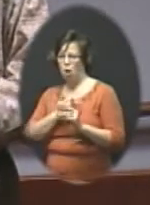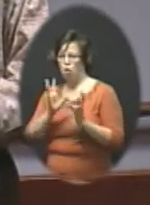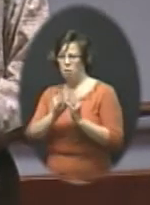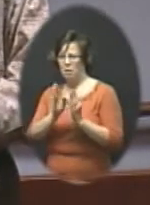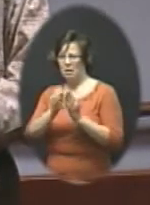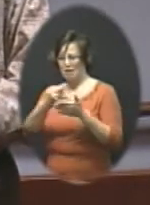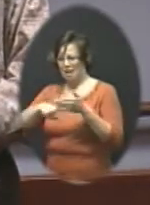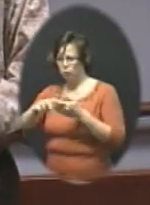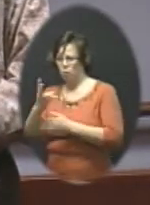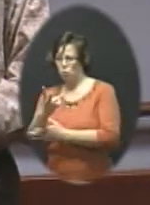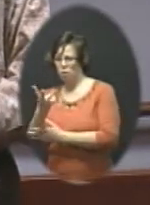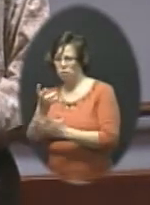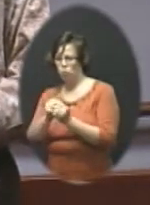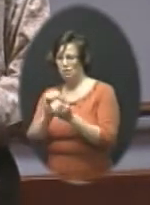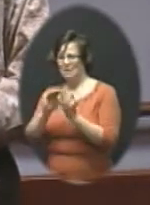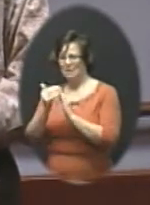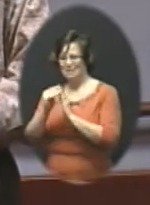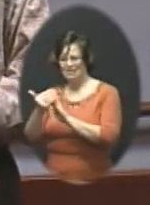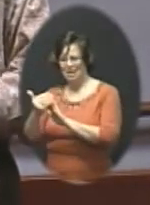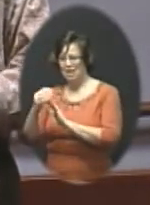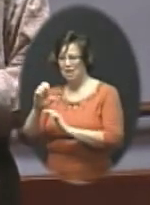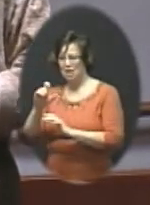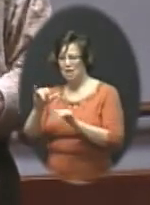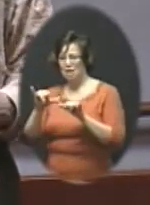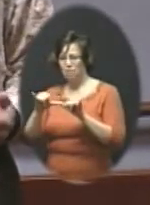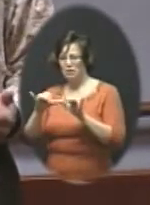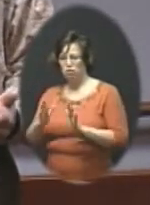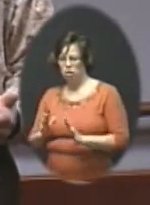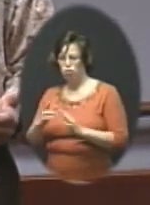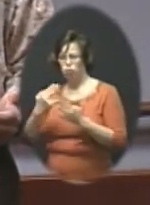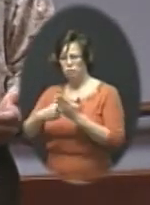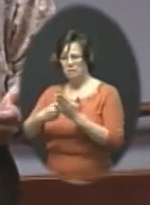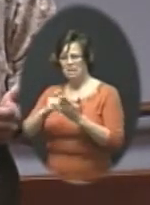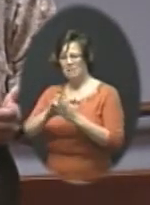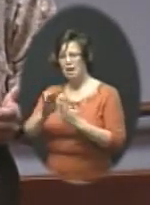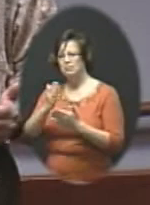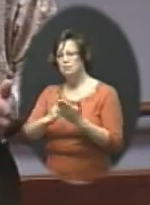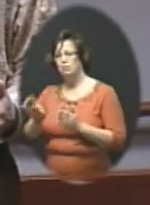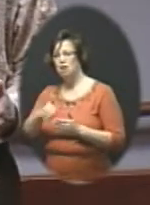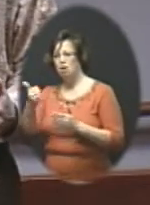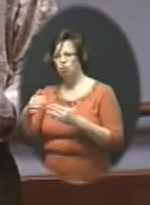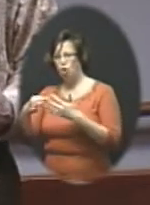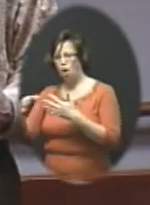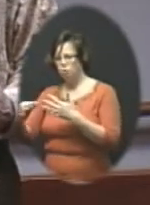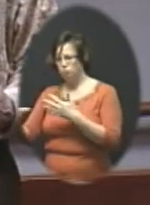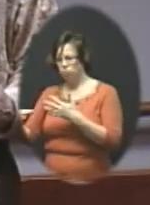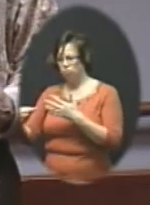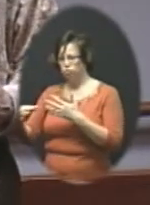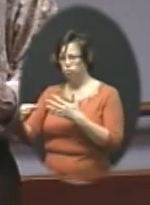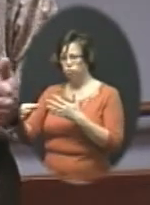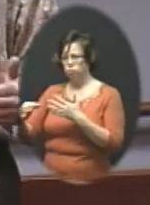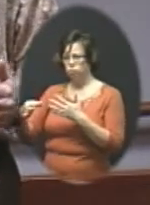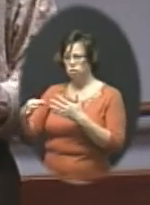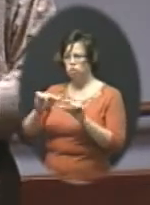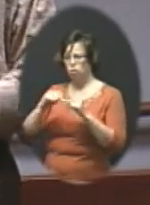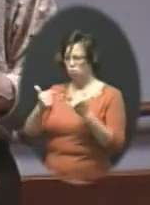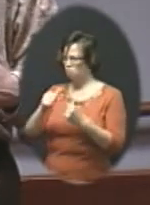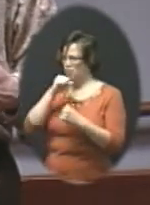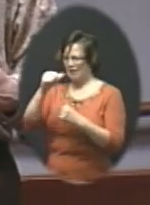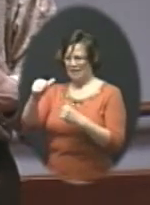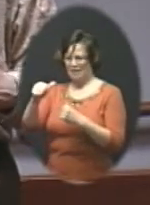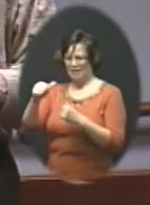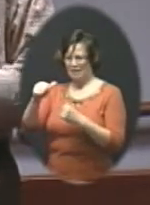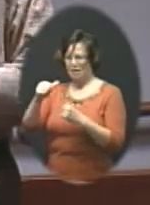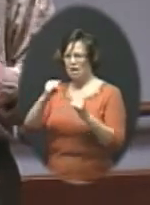next Wednesday with the city engineer to kind of discuss that and some of the other options. And as a group, we did not, and